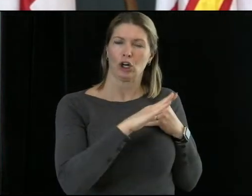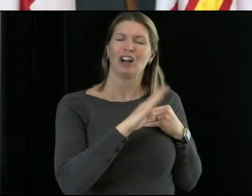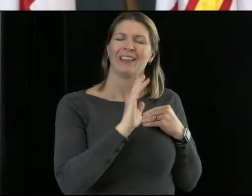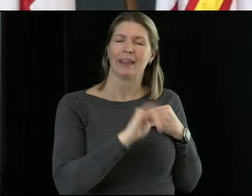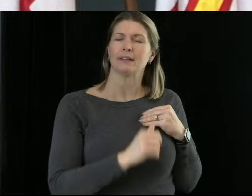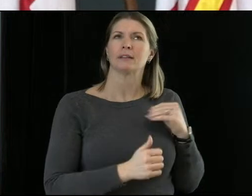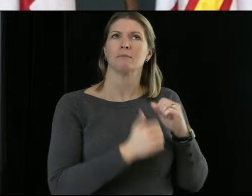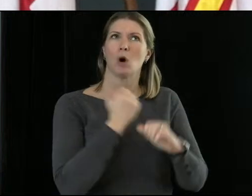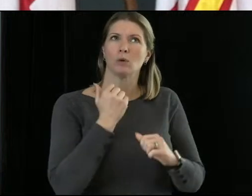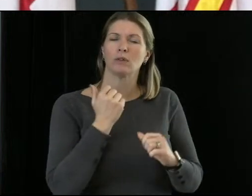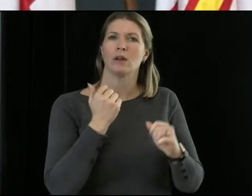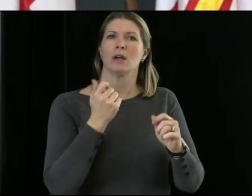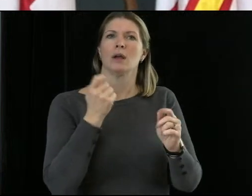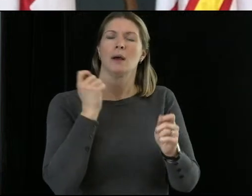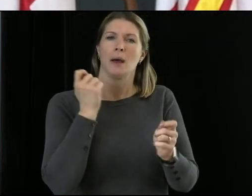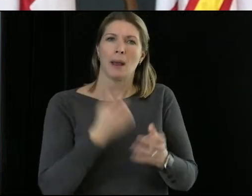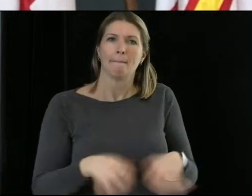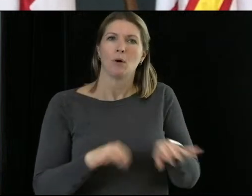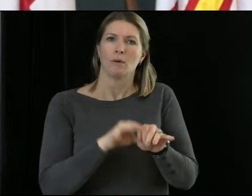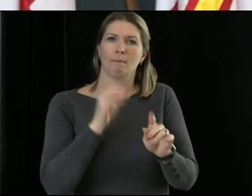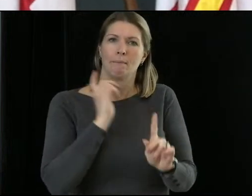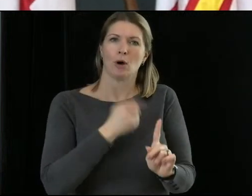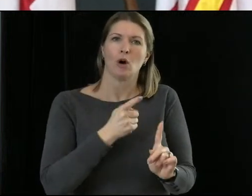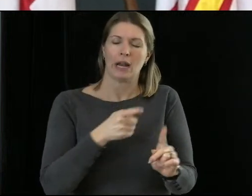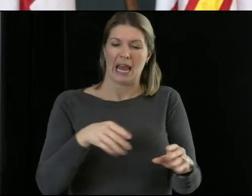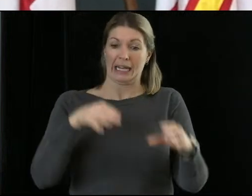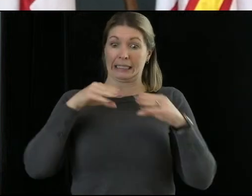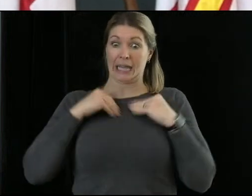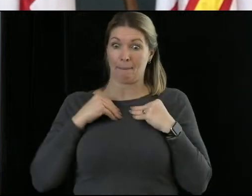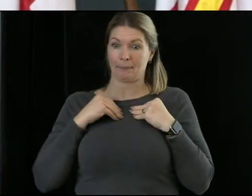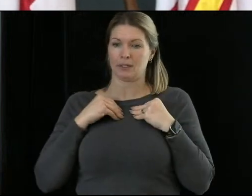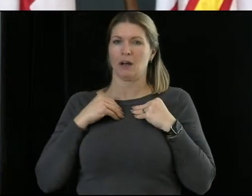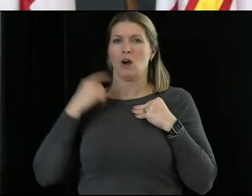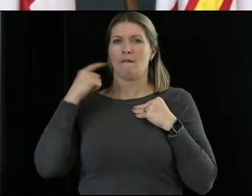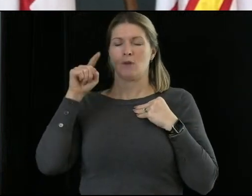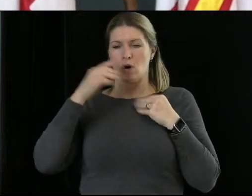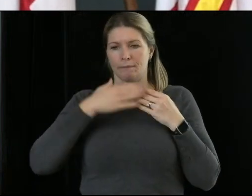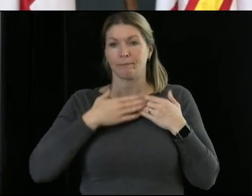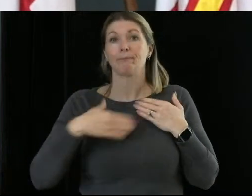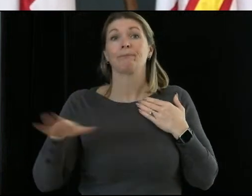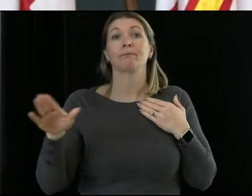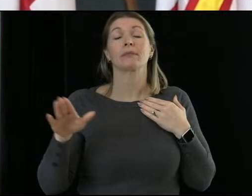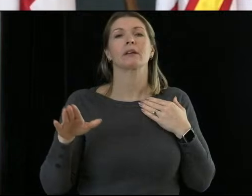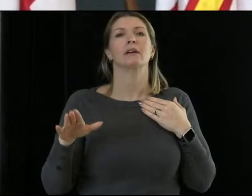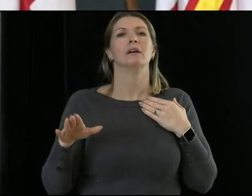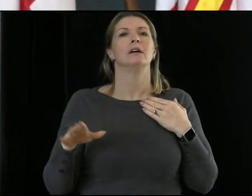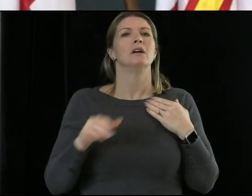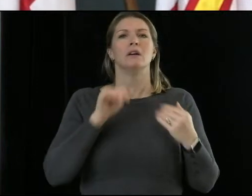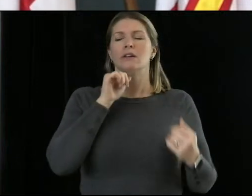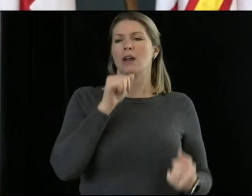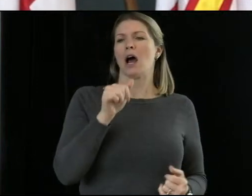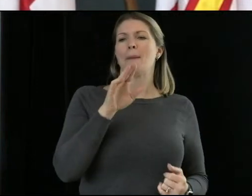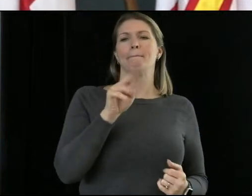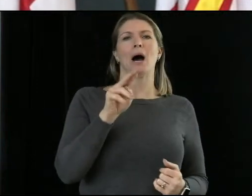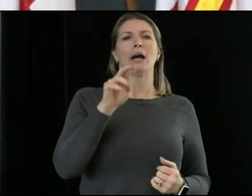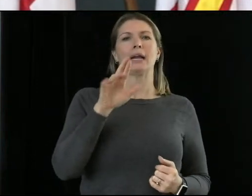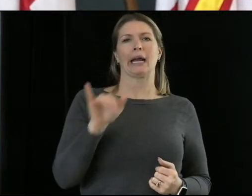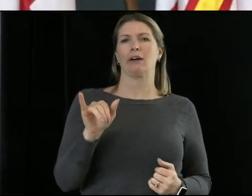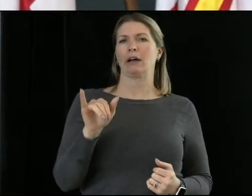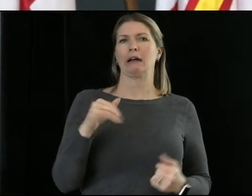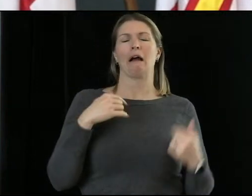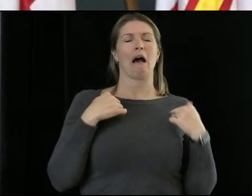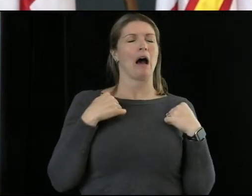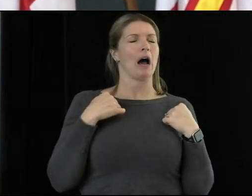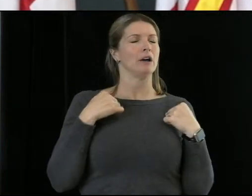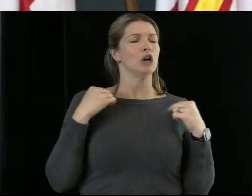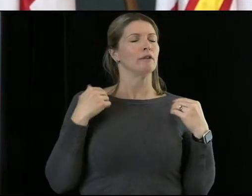point moving me forward. I embraced being non-binary, refusing to confine myself to the labels of